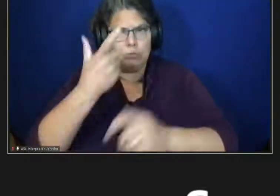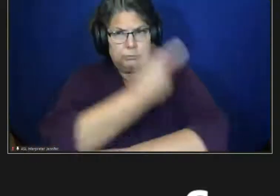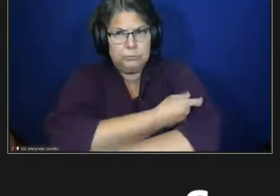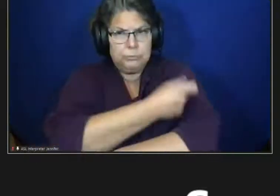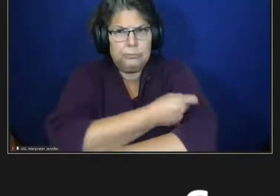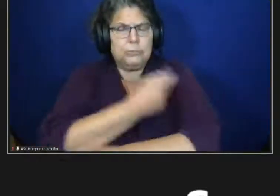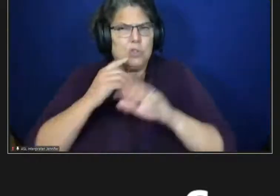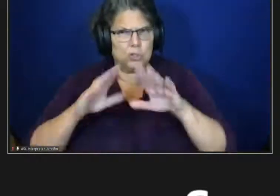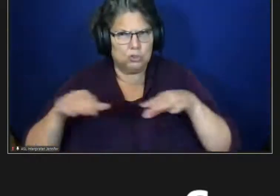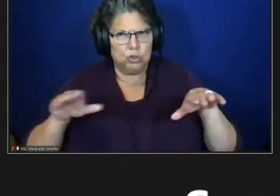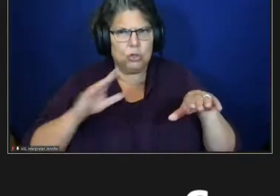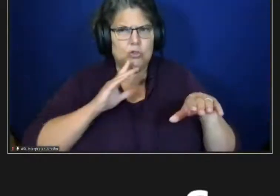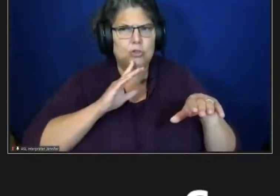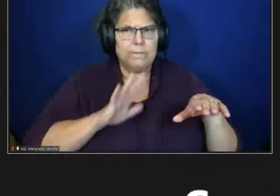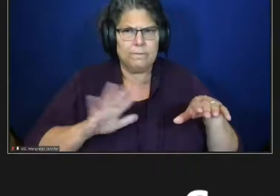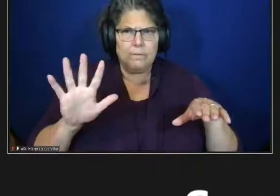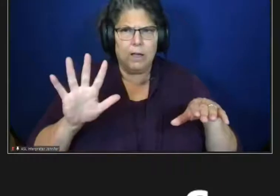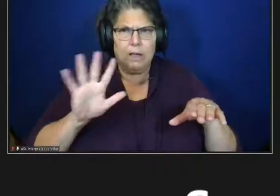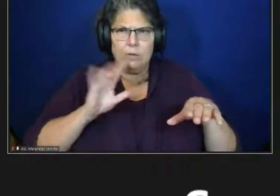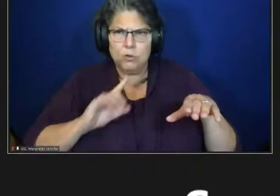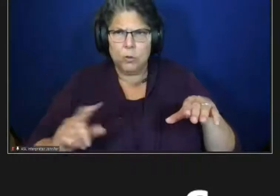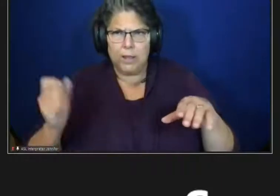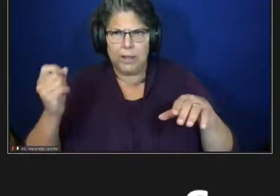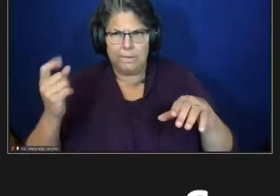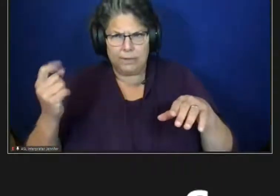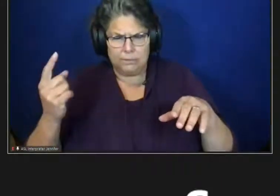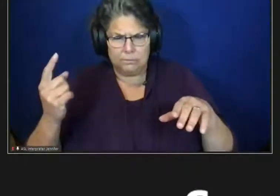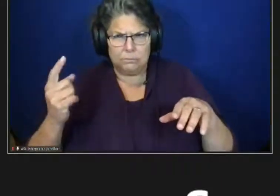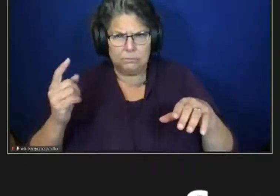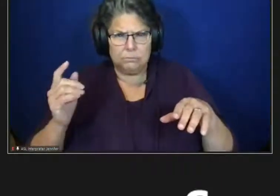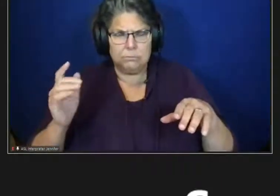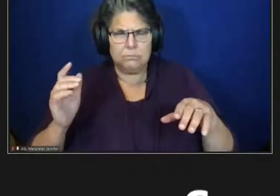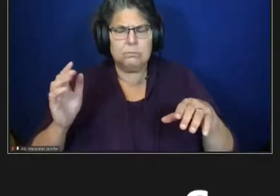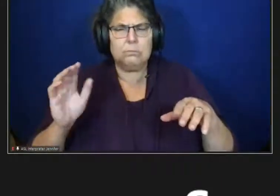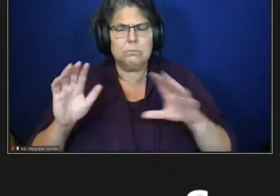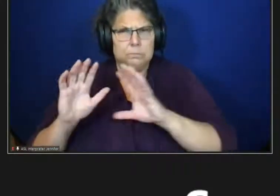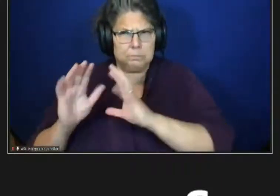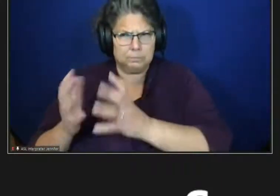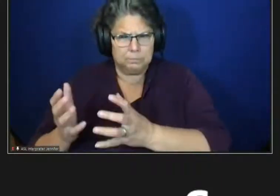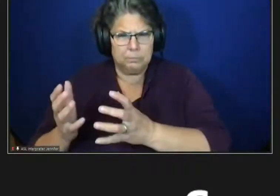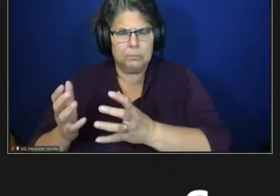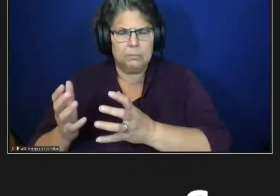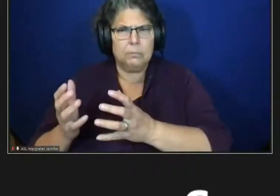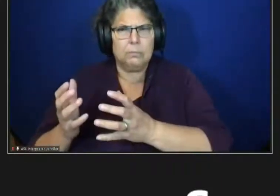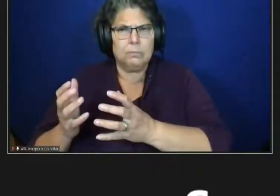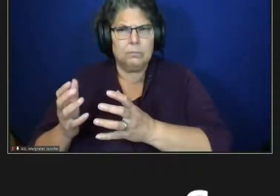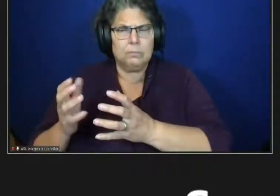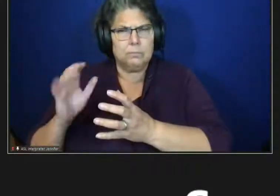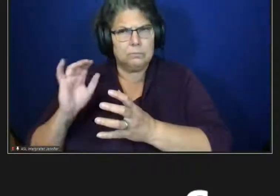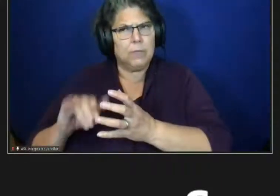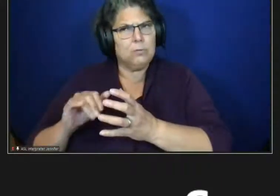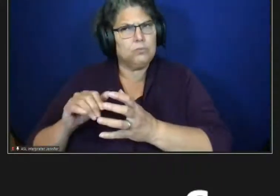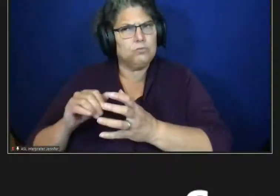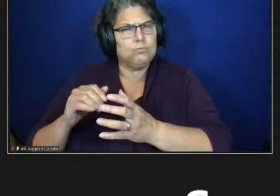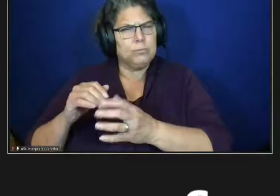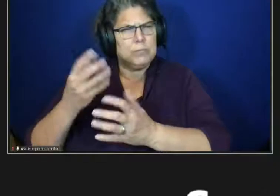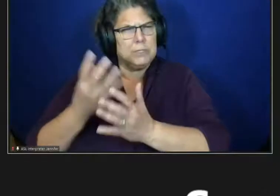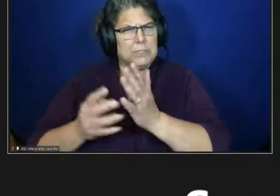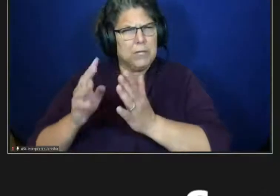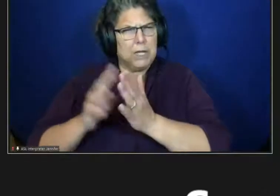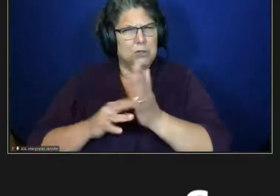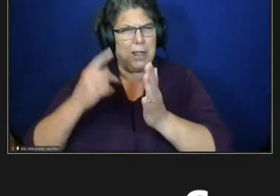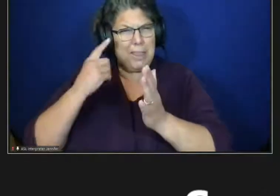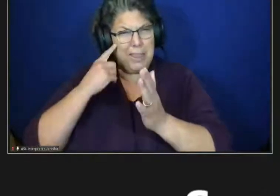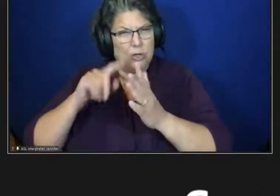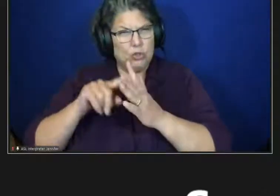5 to 11-year-olds. And that is on schedule, I believe, for